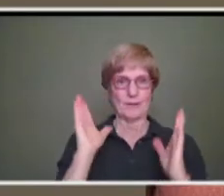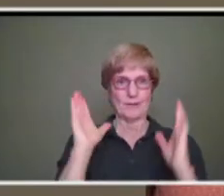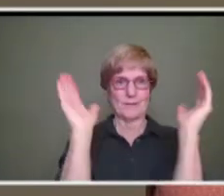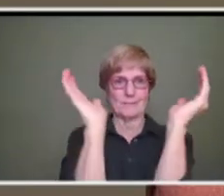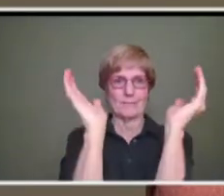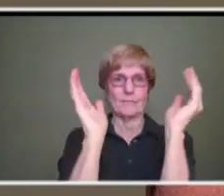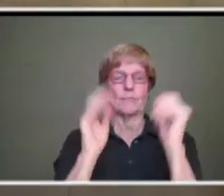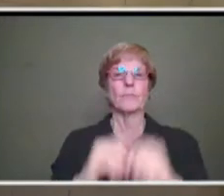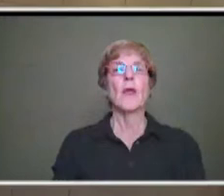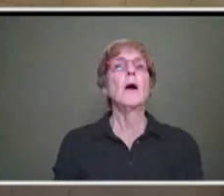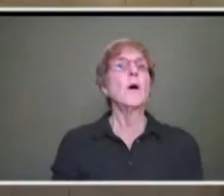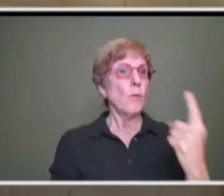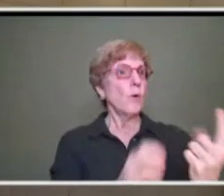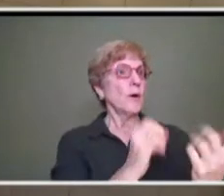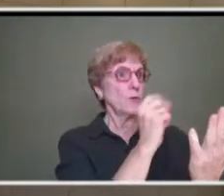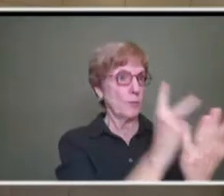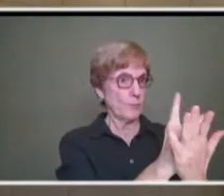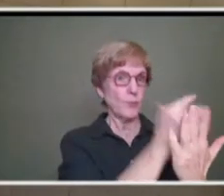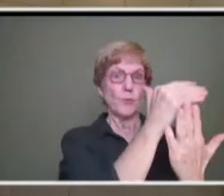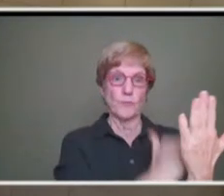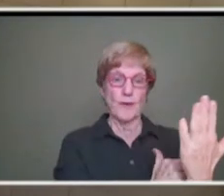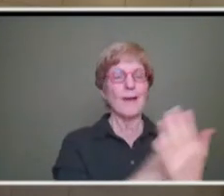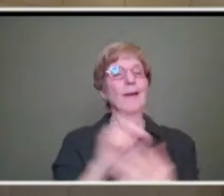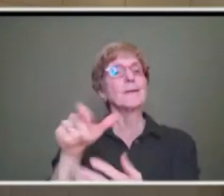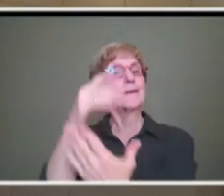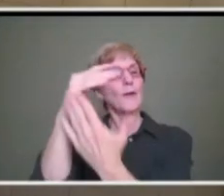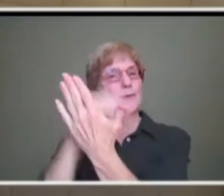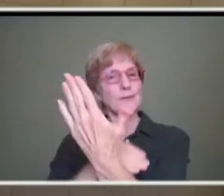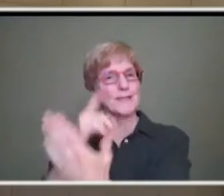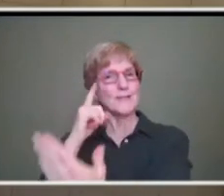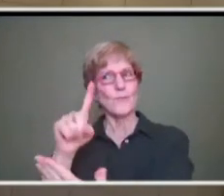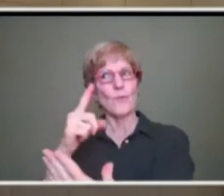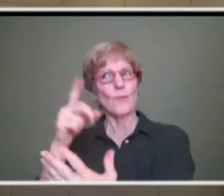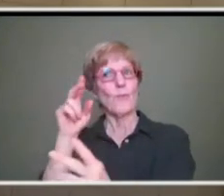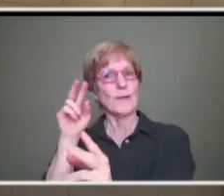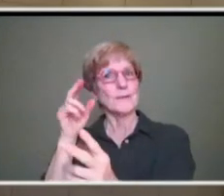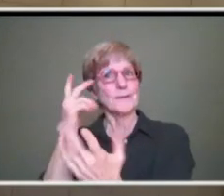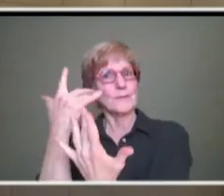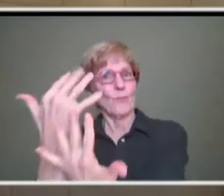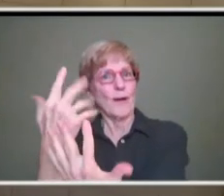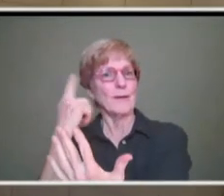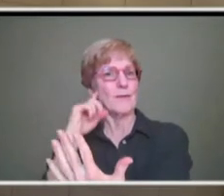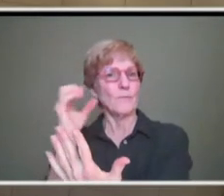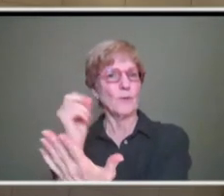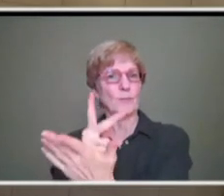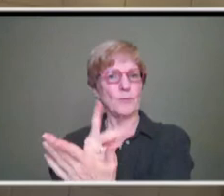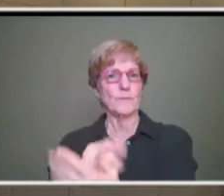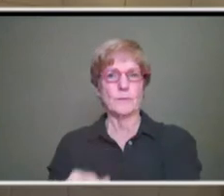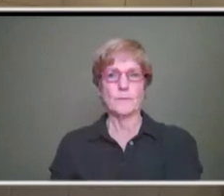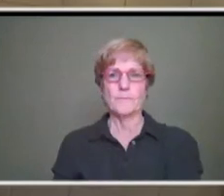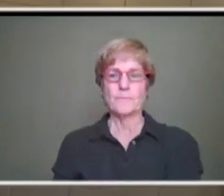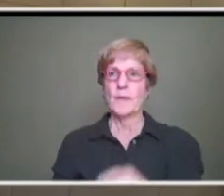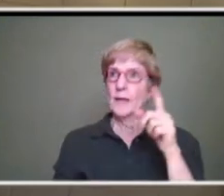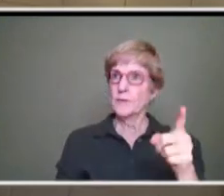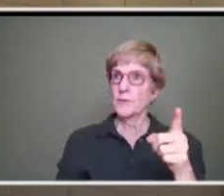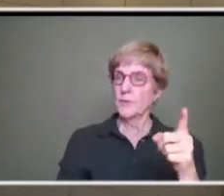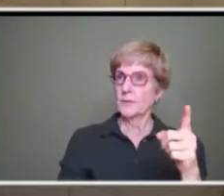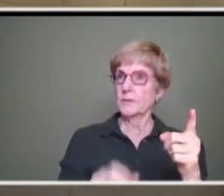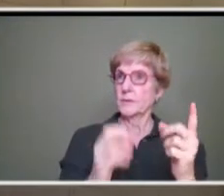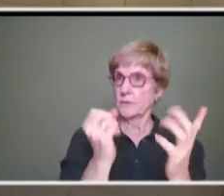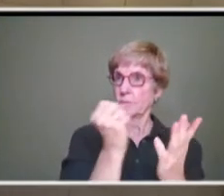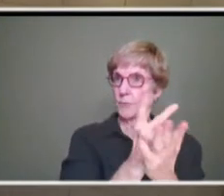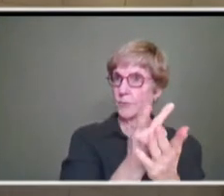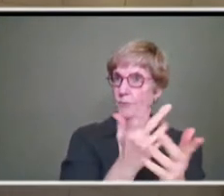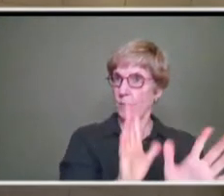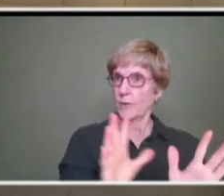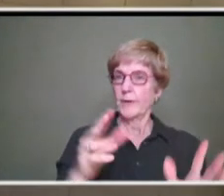for Approved one for pending yeah alone so this is a proof tab or this is a pending tab